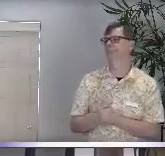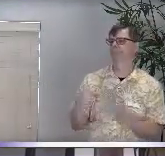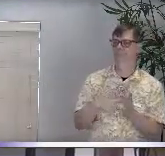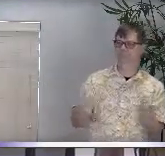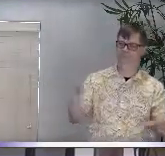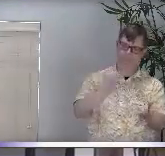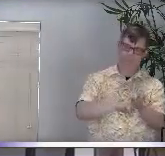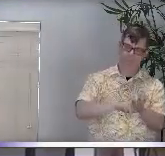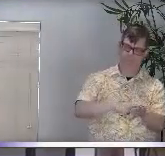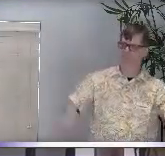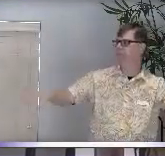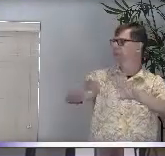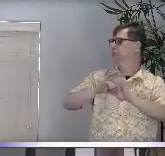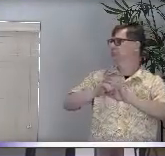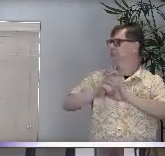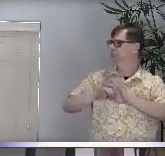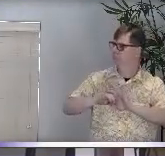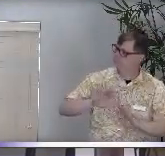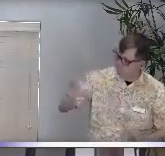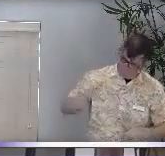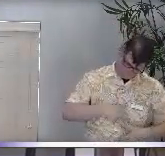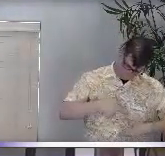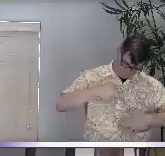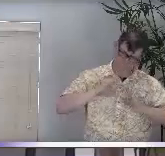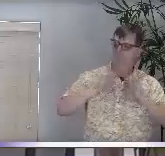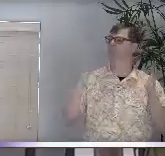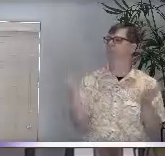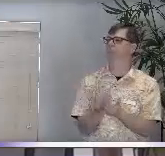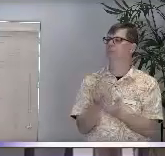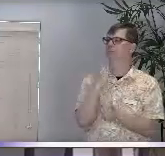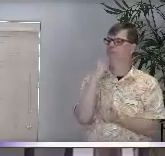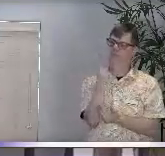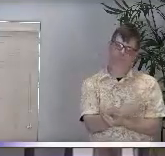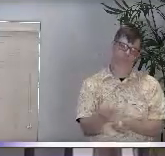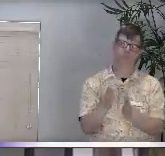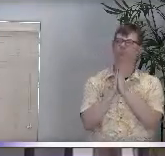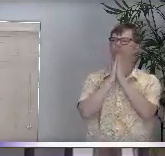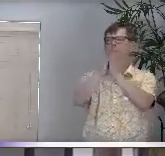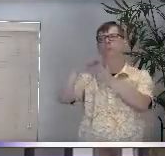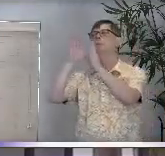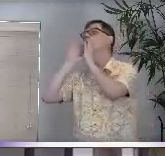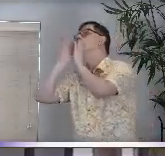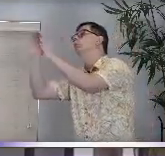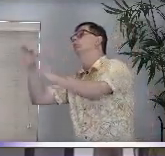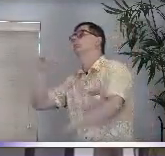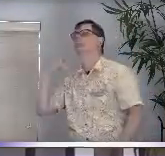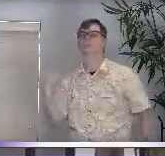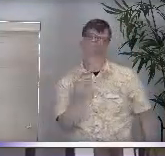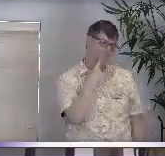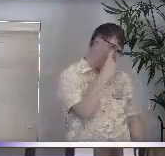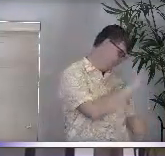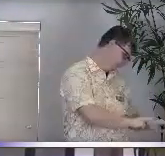the moments of connection that we desire as a community. That is my prayer, that I'm calling that into this